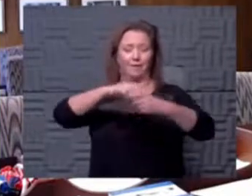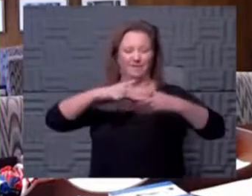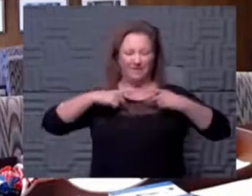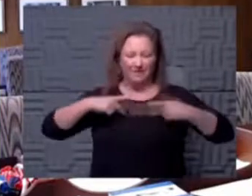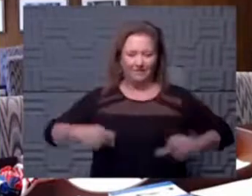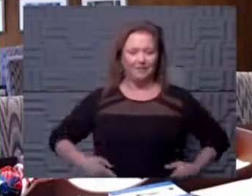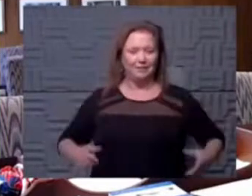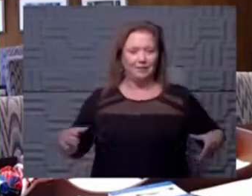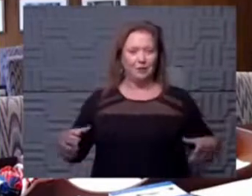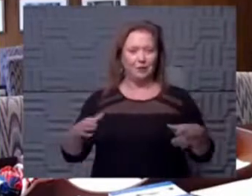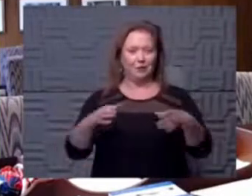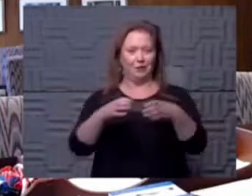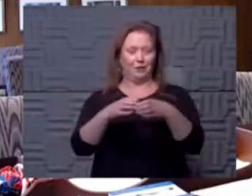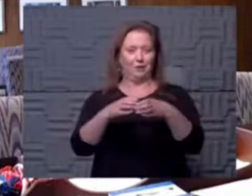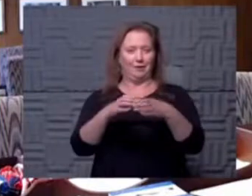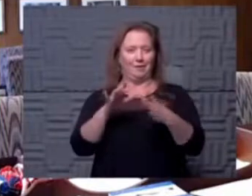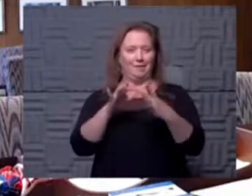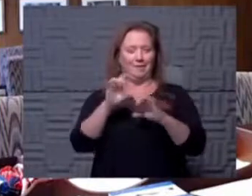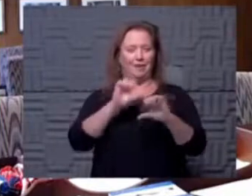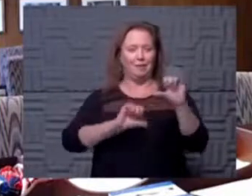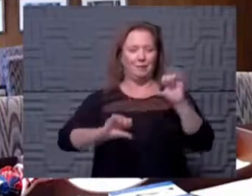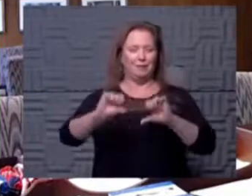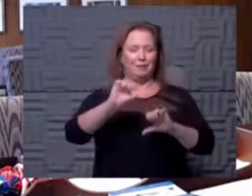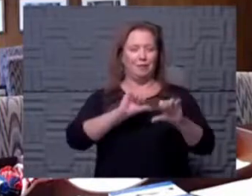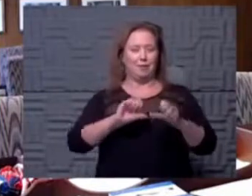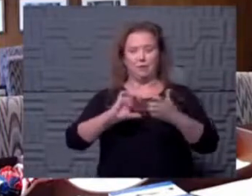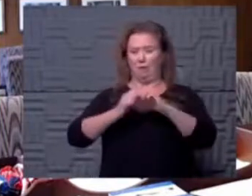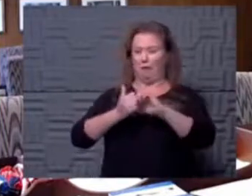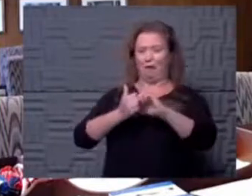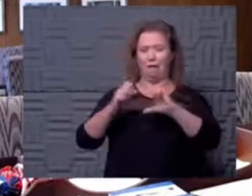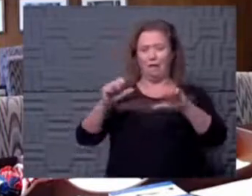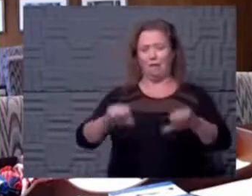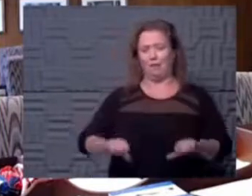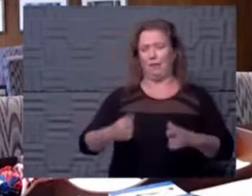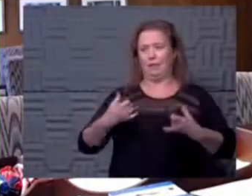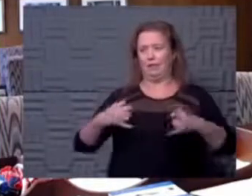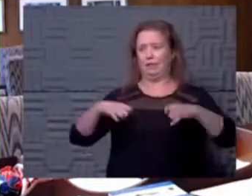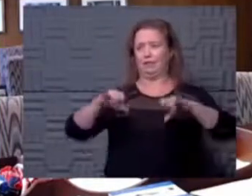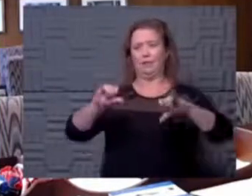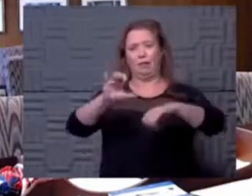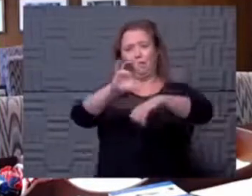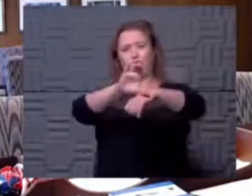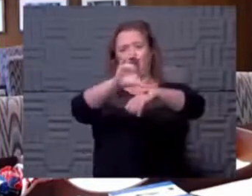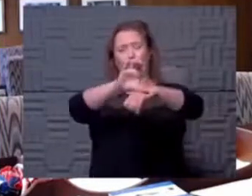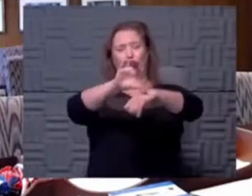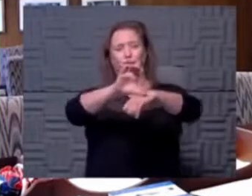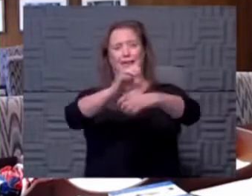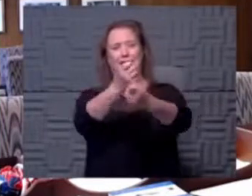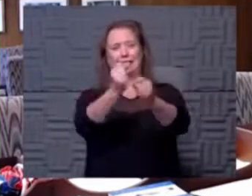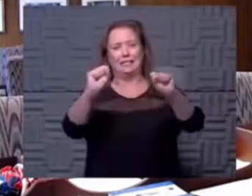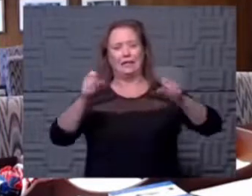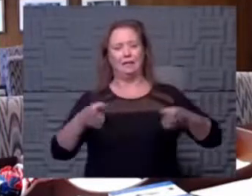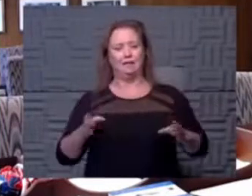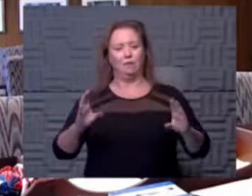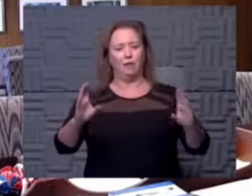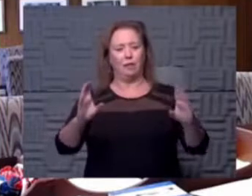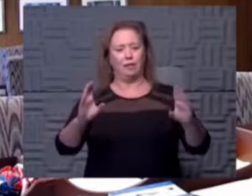physical contact in some way. So how can we still do church, but do that safely? And I